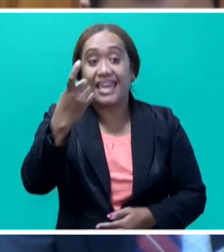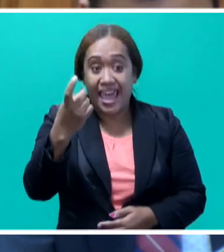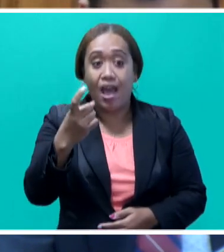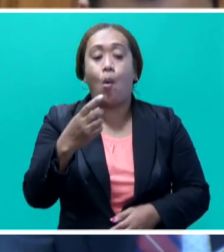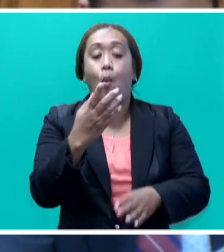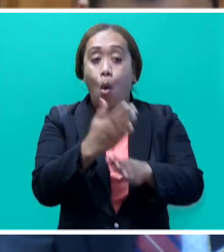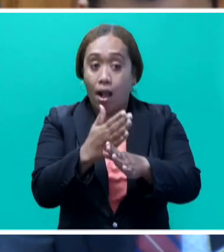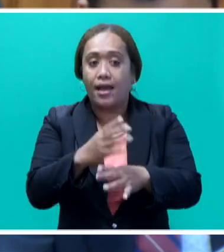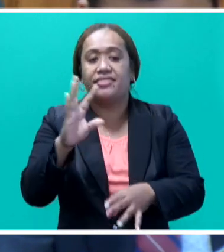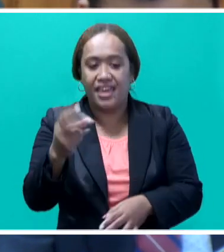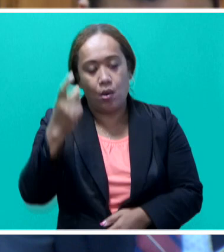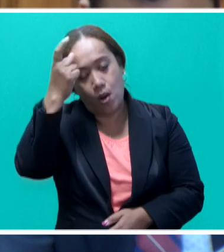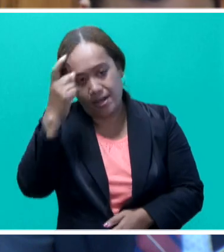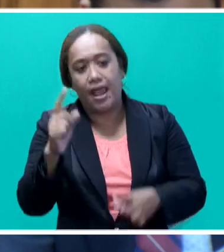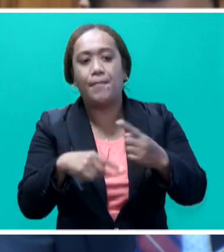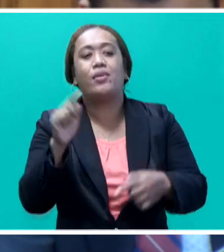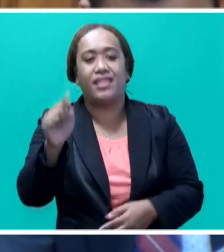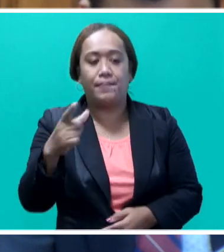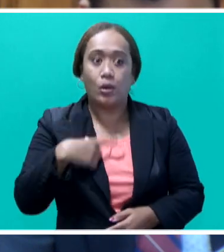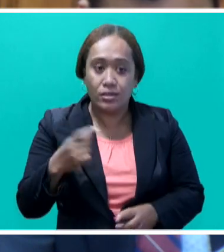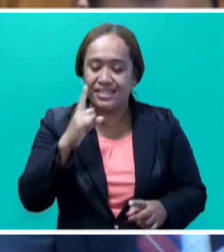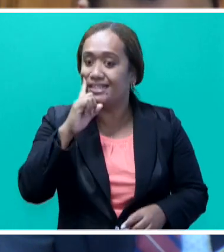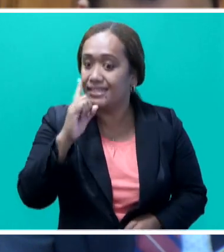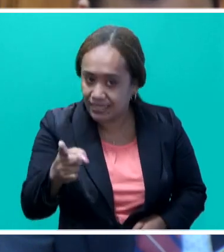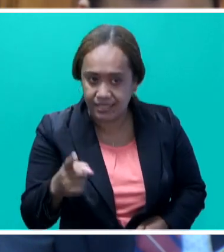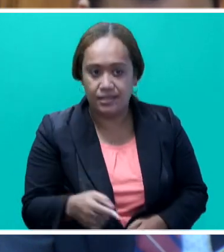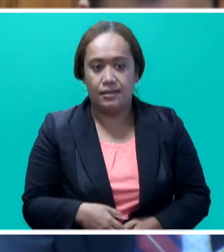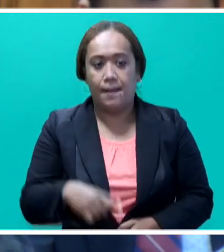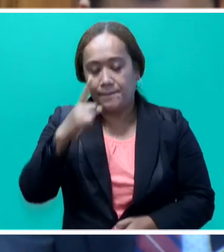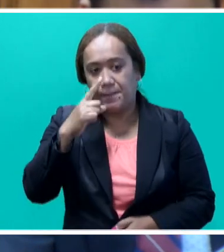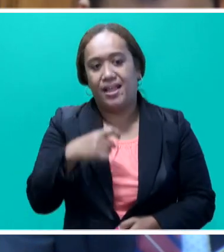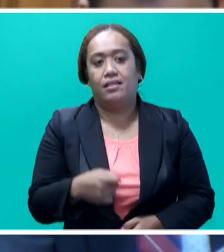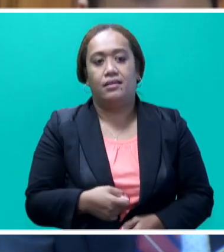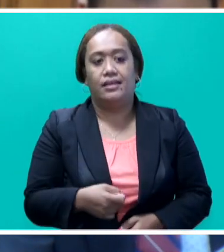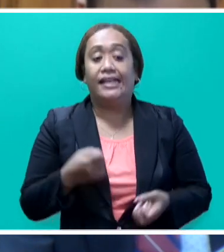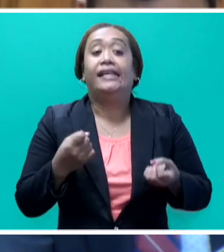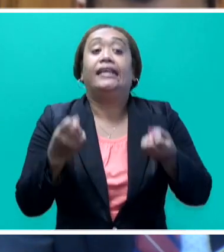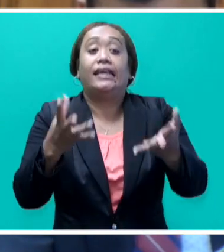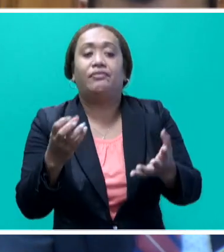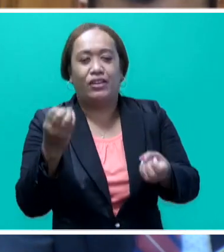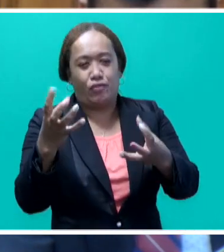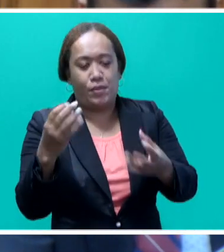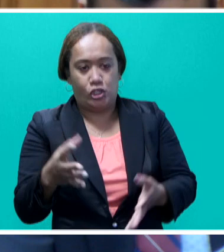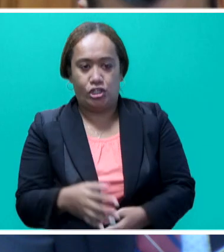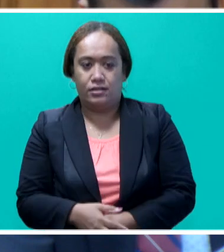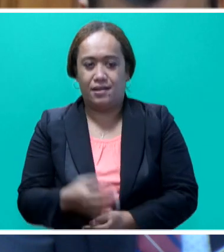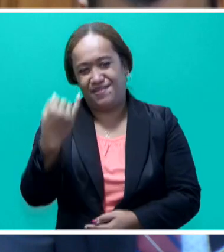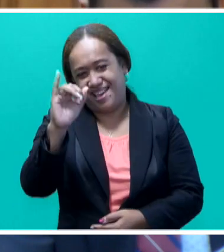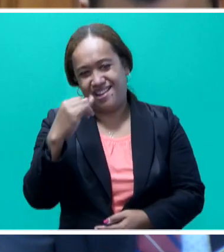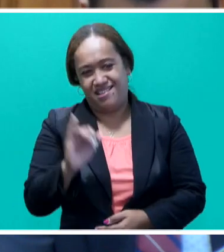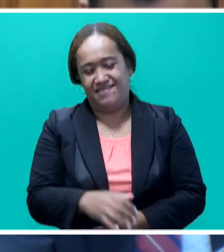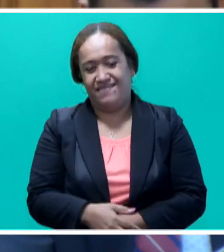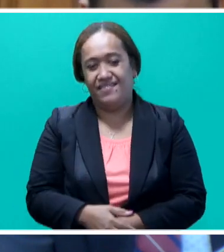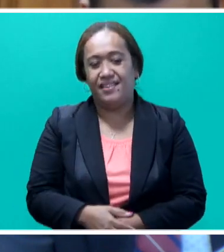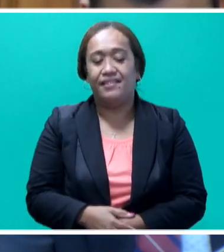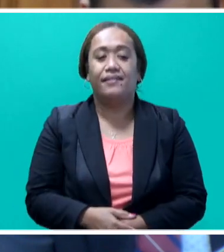going out into the field and they're facing this. And that's why I want us collectively as an August House to address the issue of